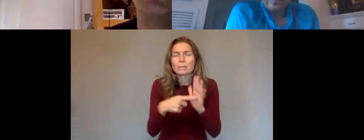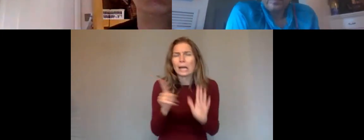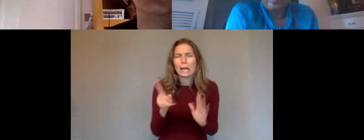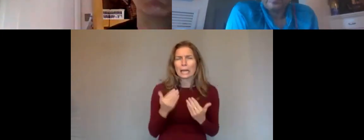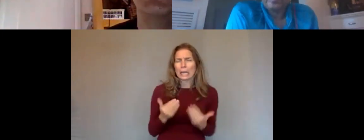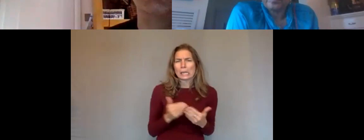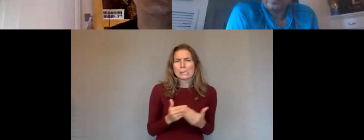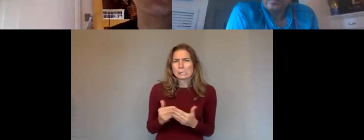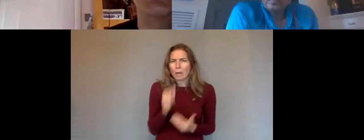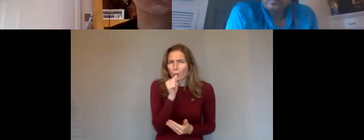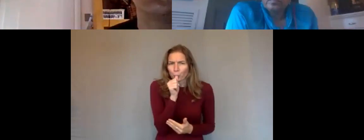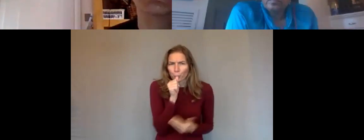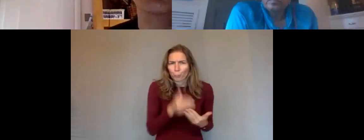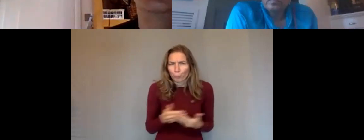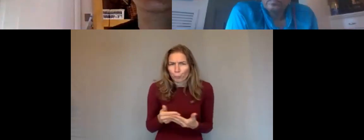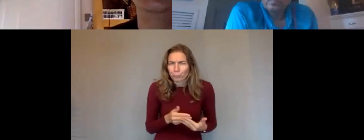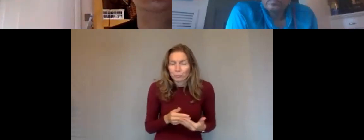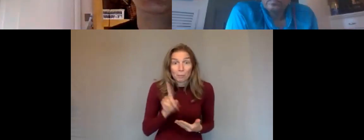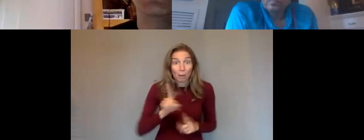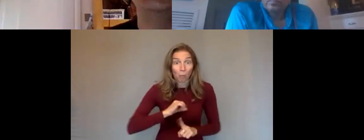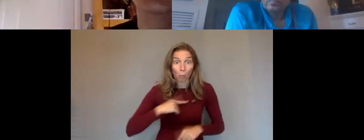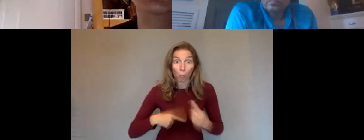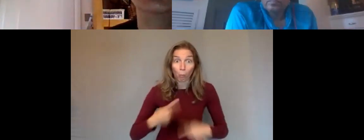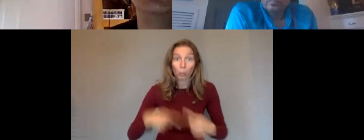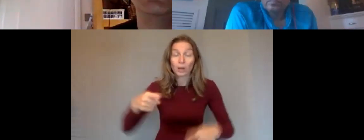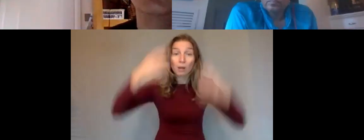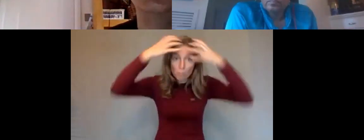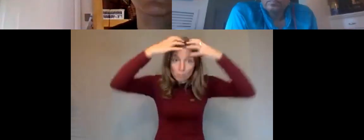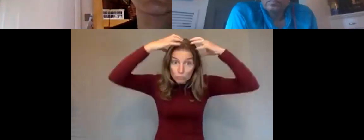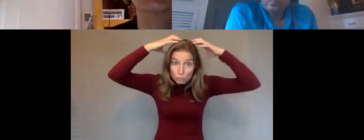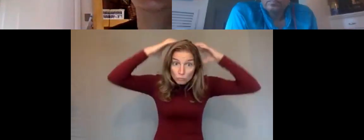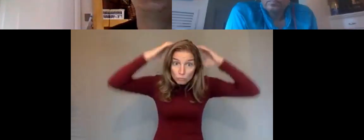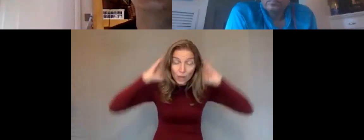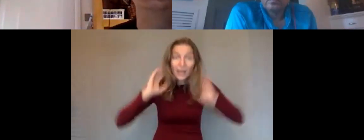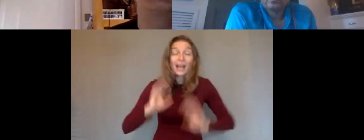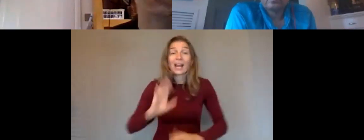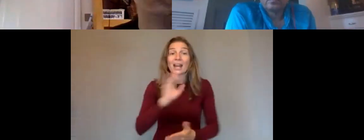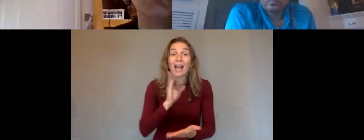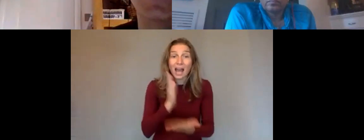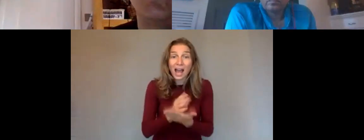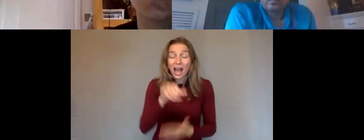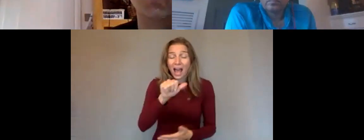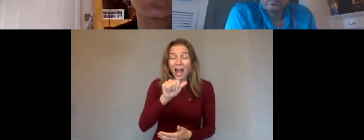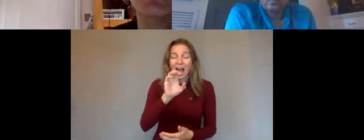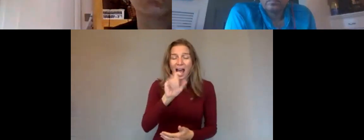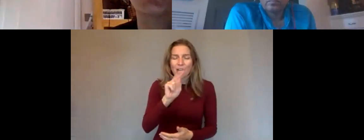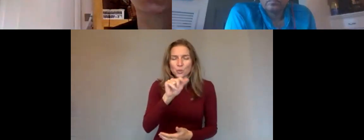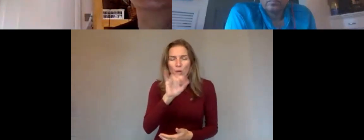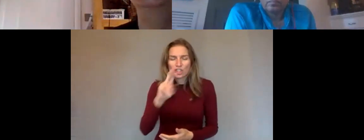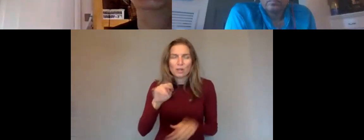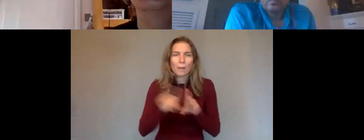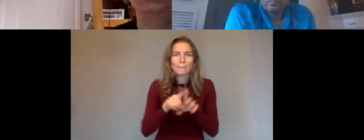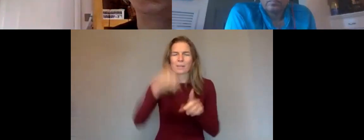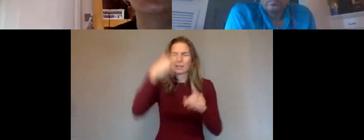but progressing very fast, like brain actuation technology, still out of reach for most people,